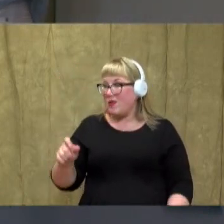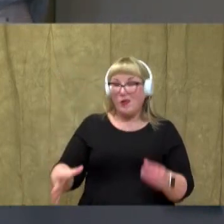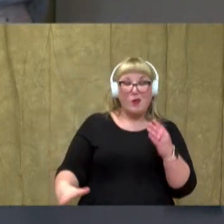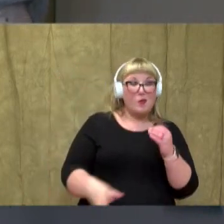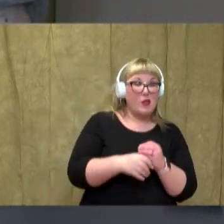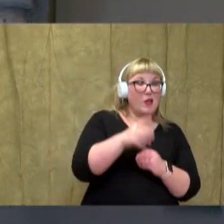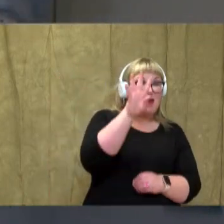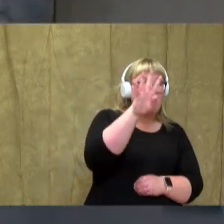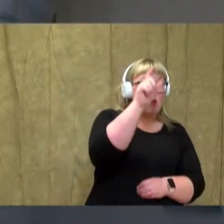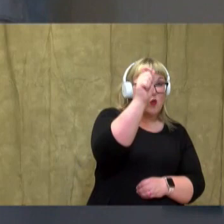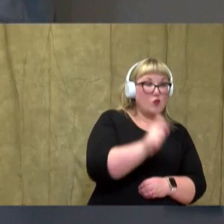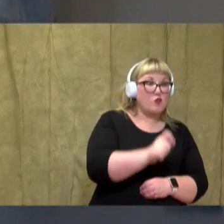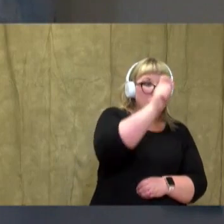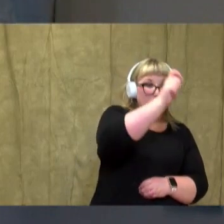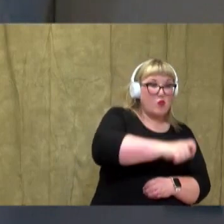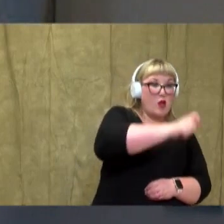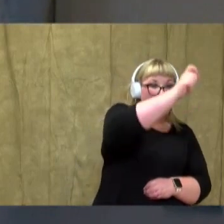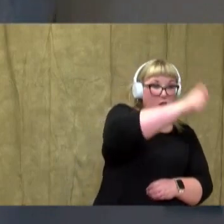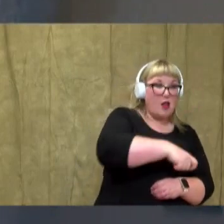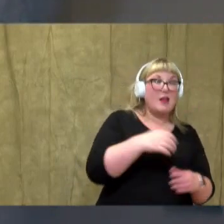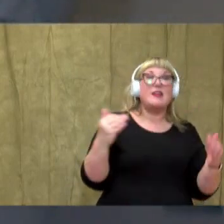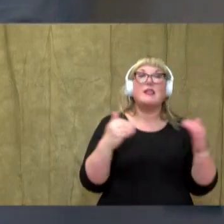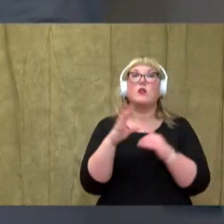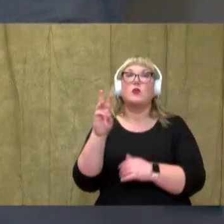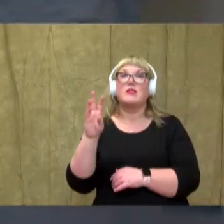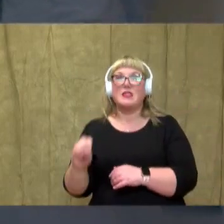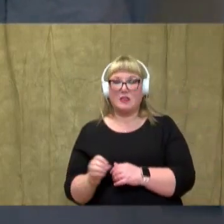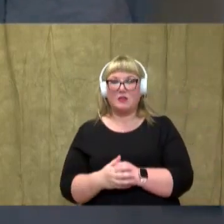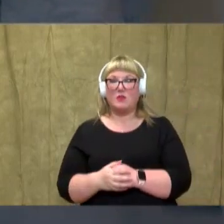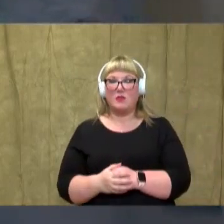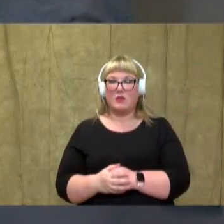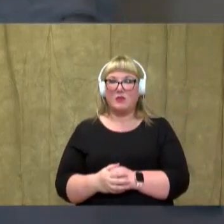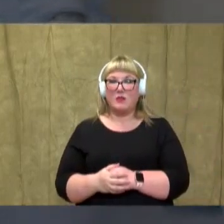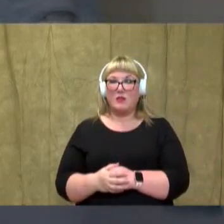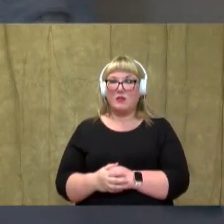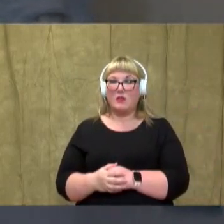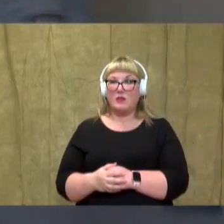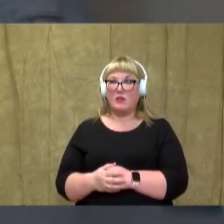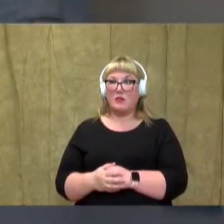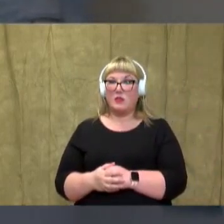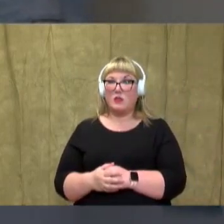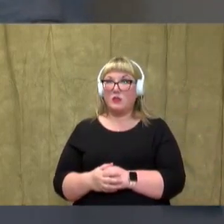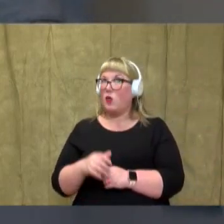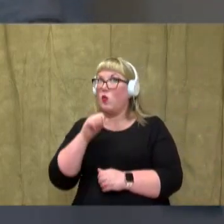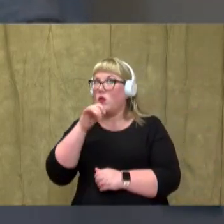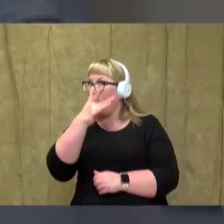rods equals 60. And then we cannot leave out our ones,